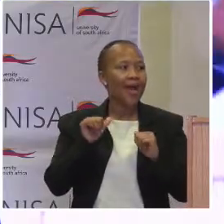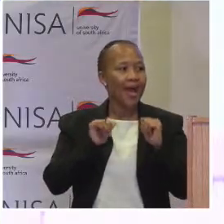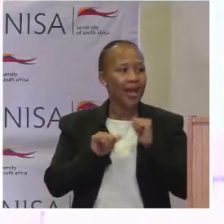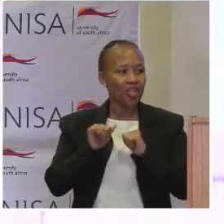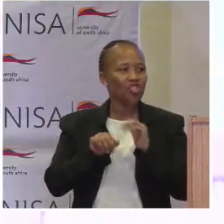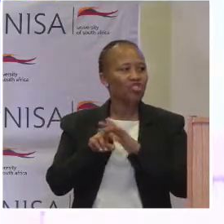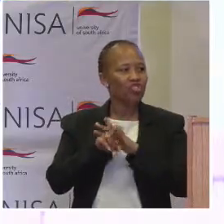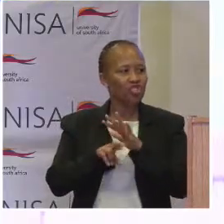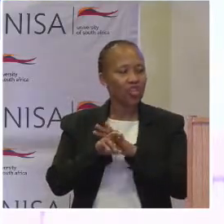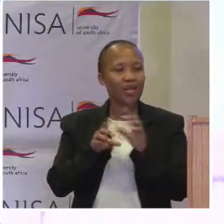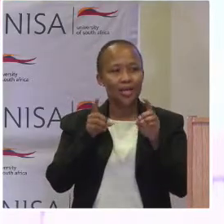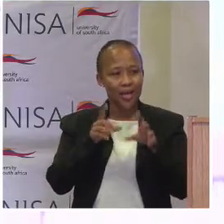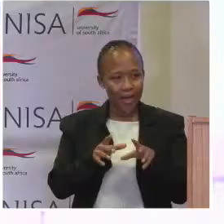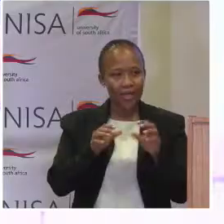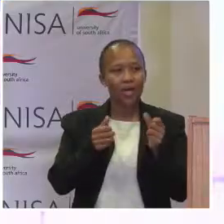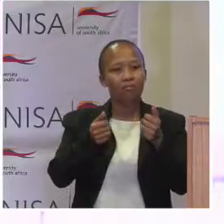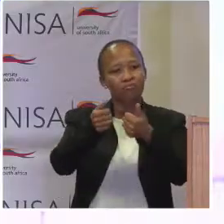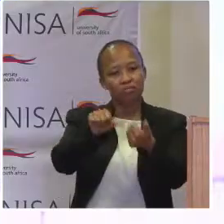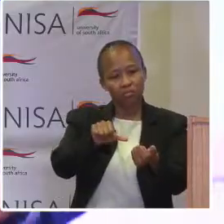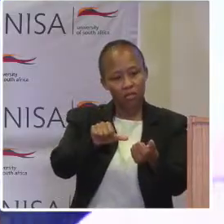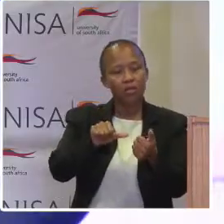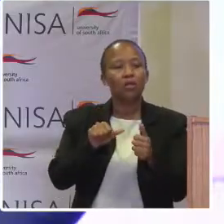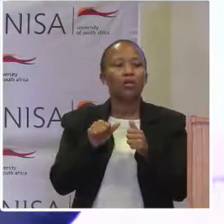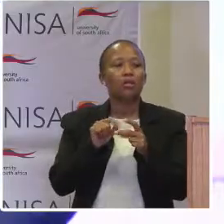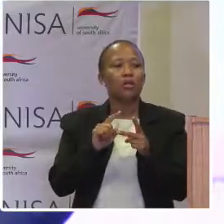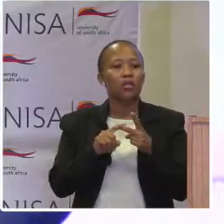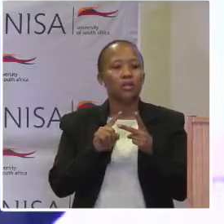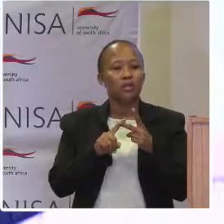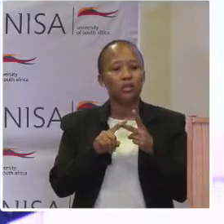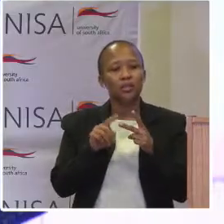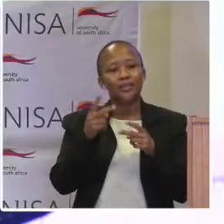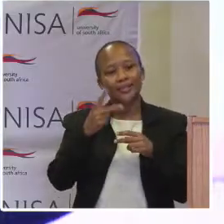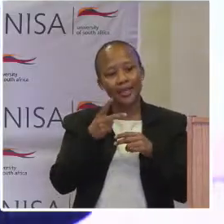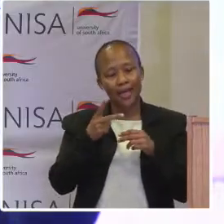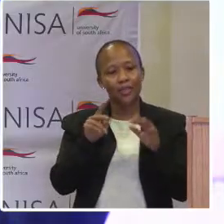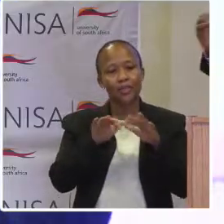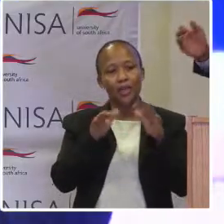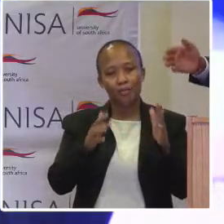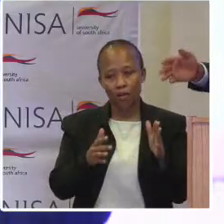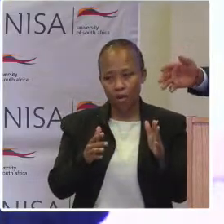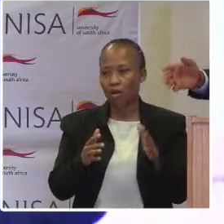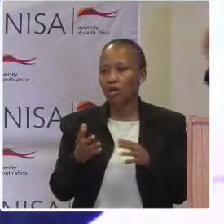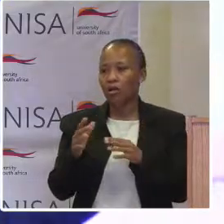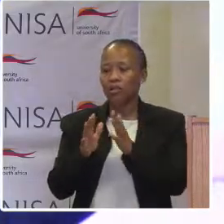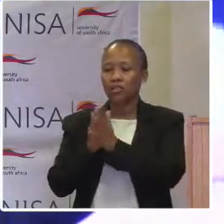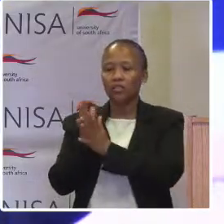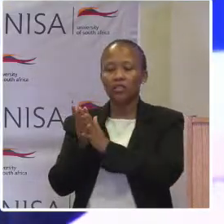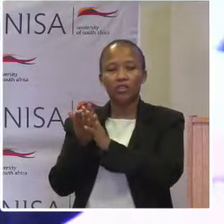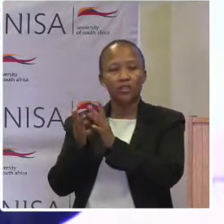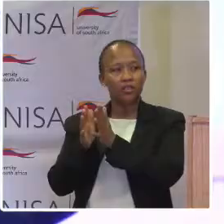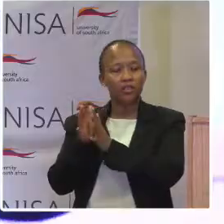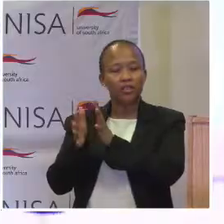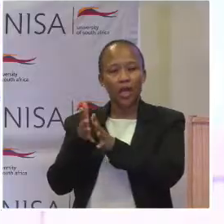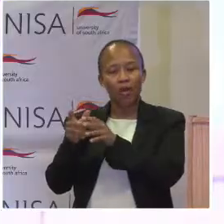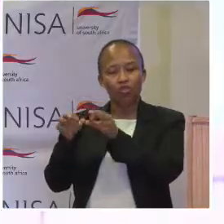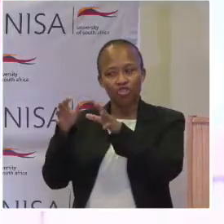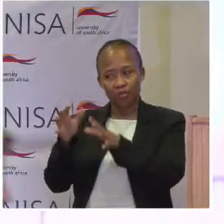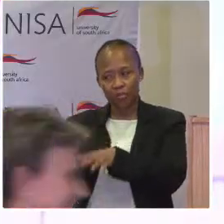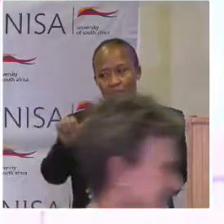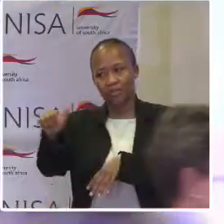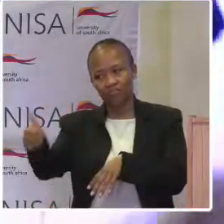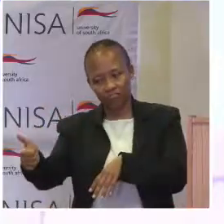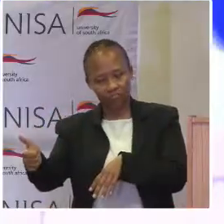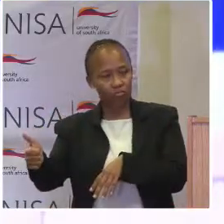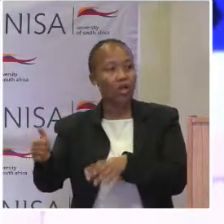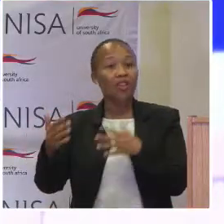there, followed by the table that I was sitting in over here, and then the table with the sign language interpreters over there, and then thereafter